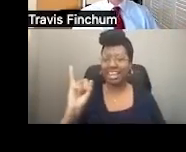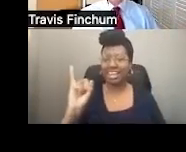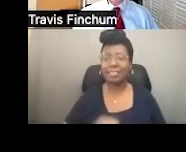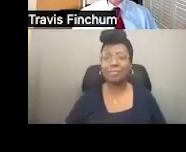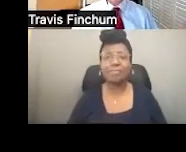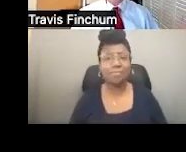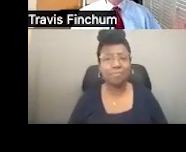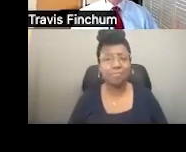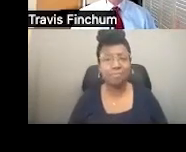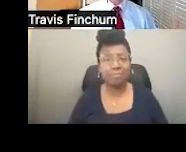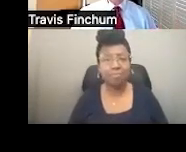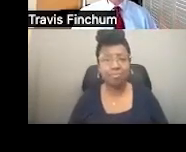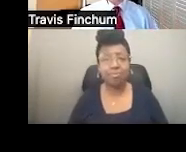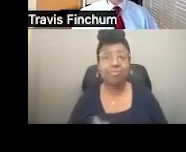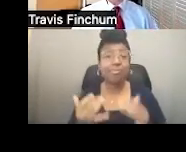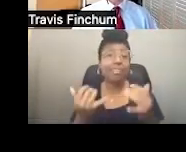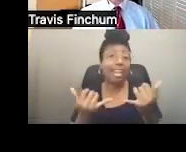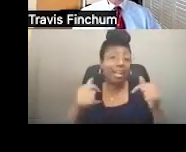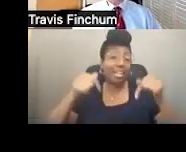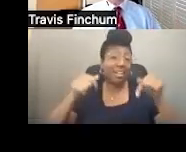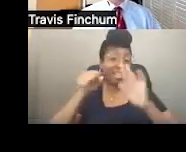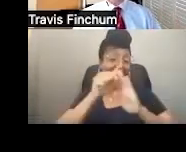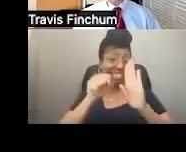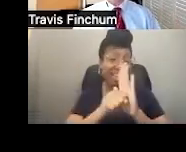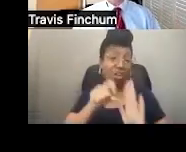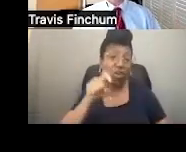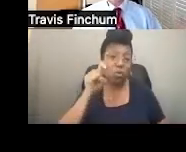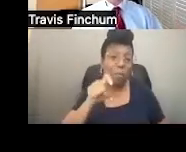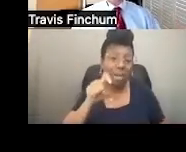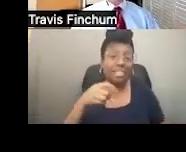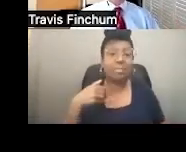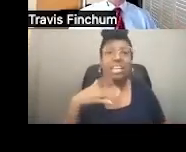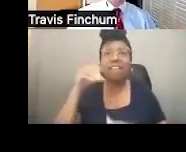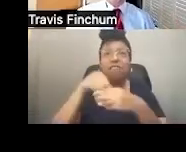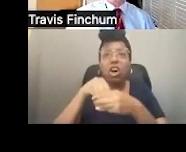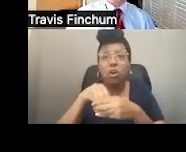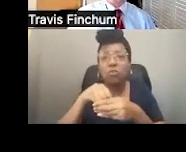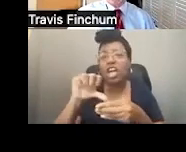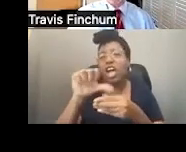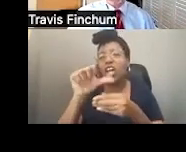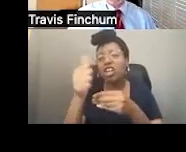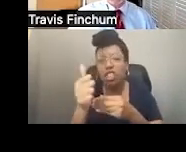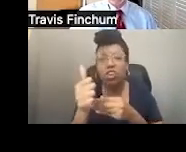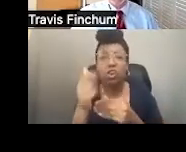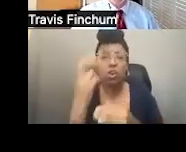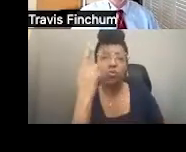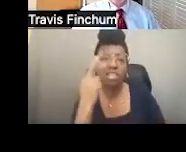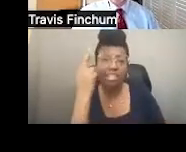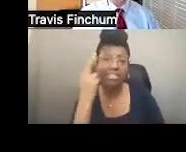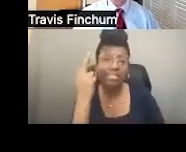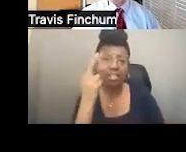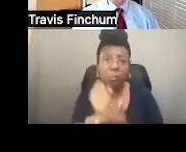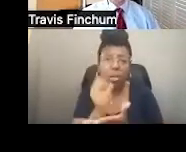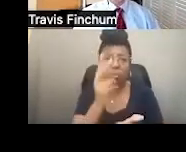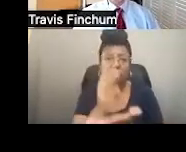are just indigent. In Florida, you have to have another category that you fall into in order to get Medicaid.